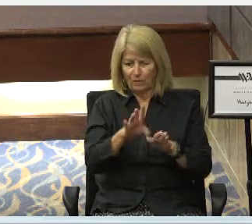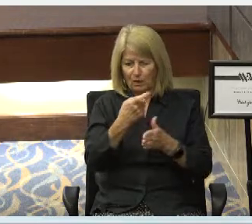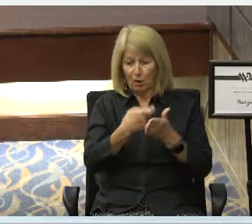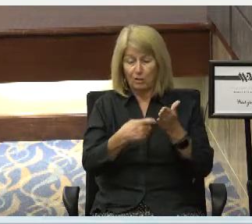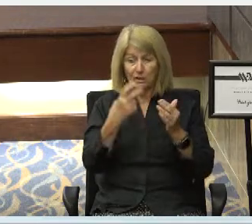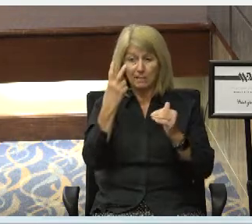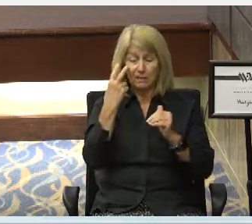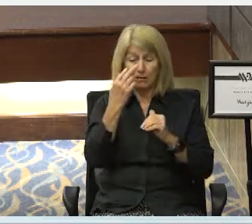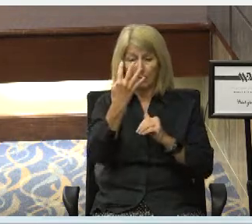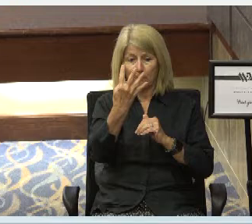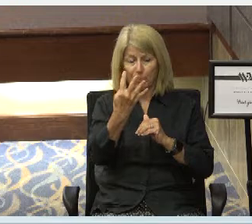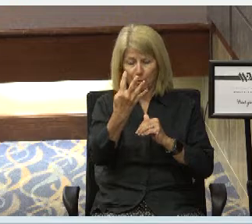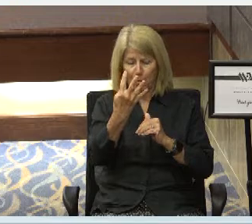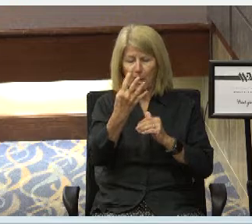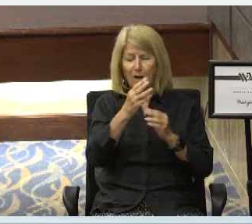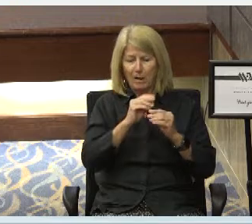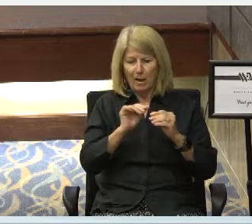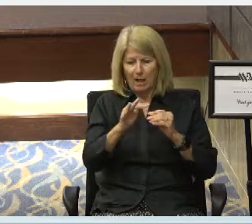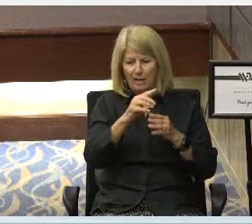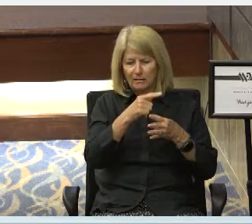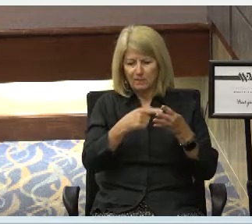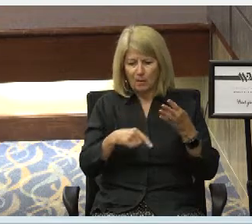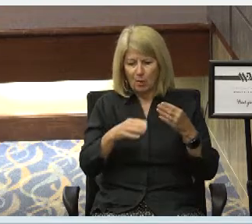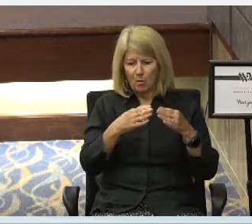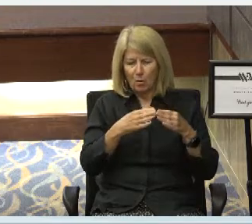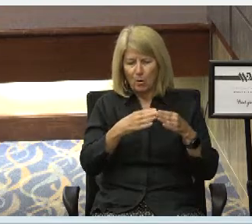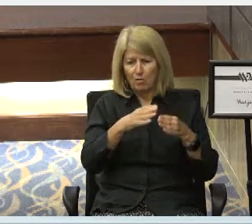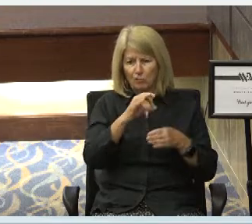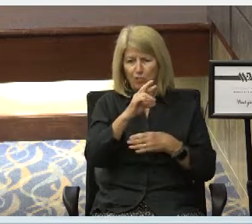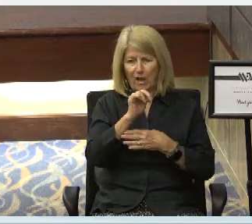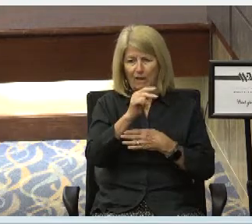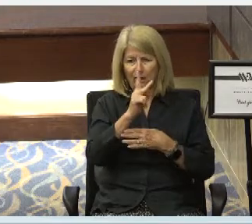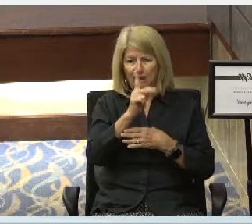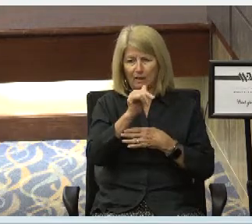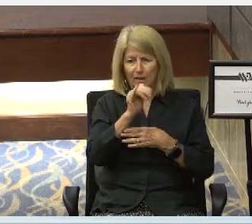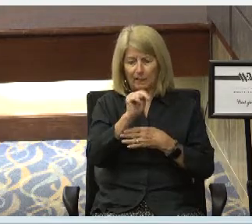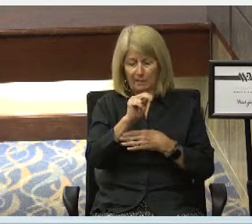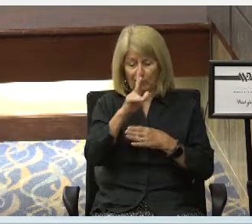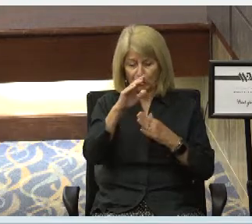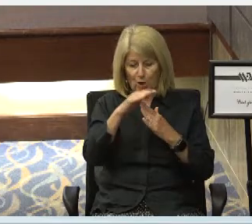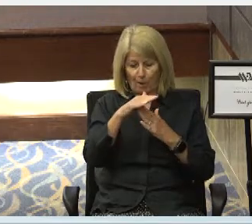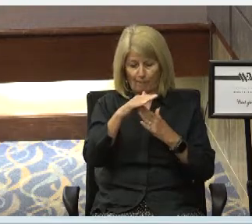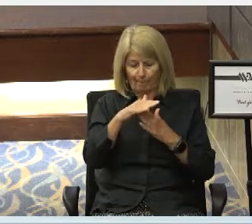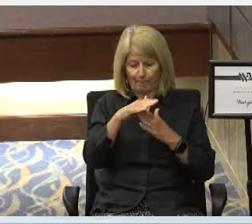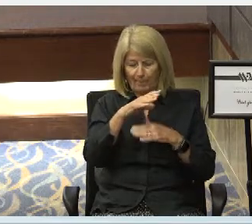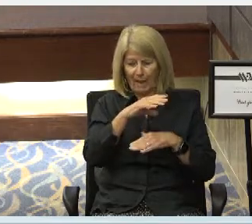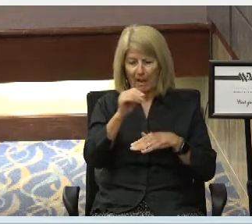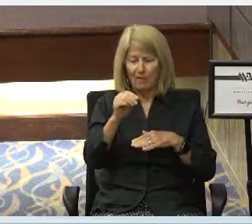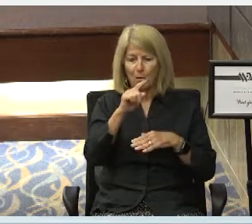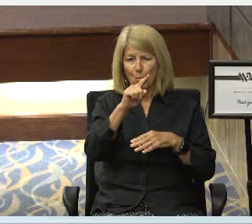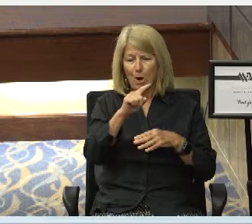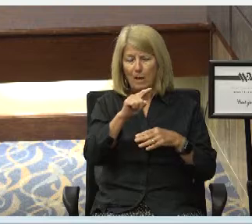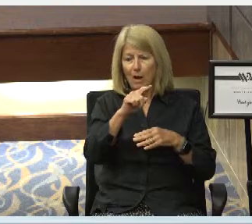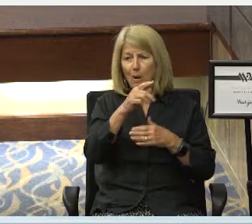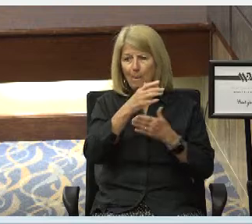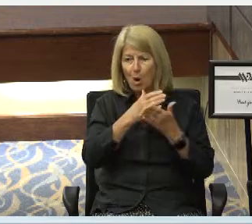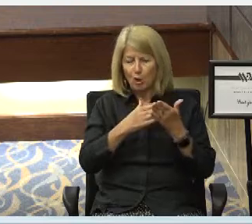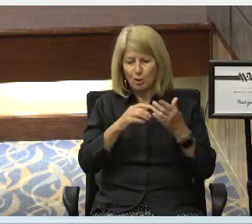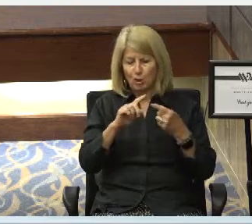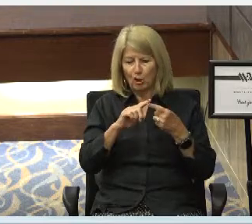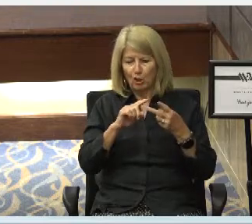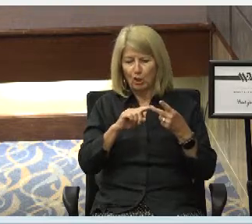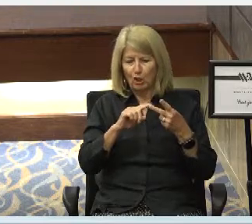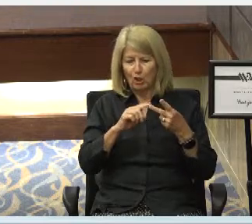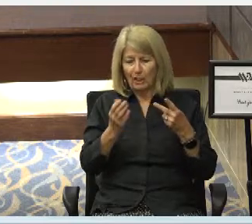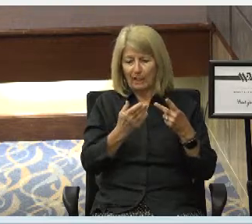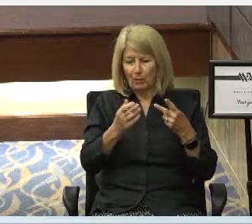4 parcels there at the corner of Franklin and New Parks here up at the top. There's one parcel, the parcel